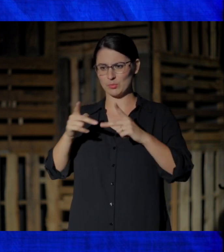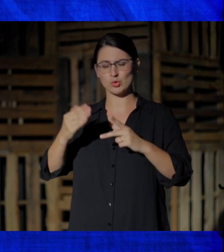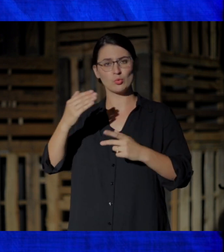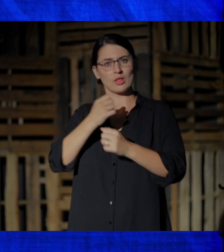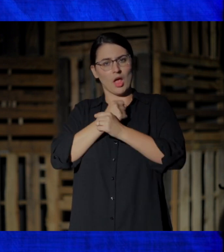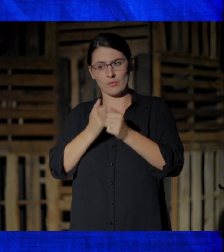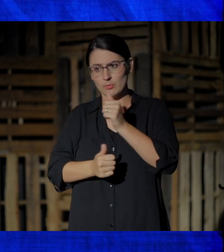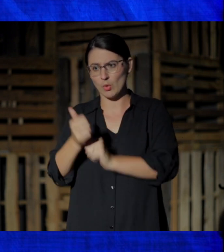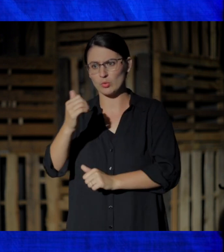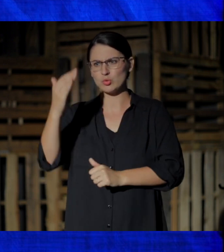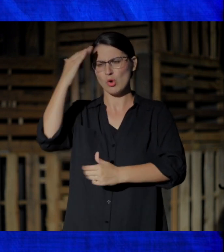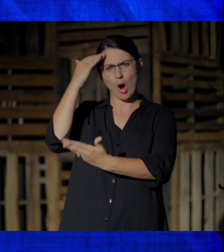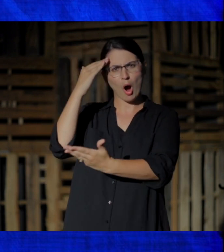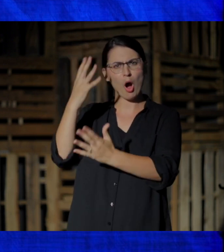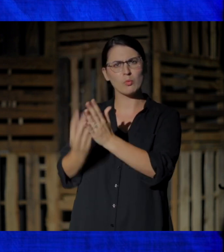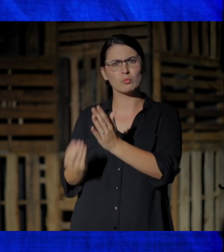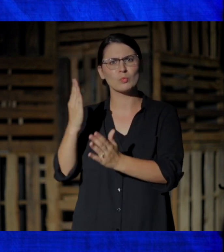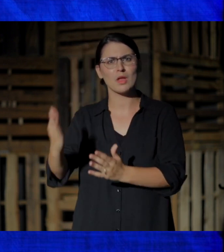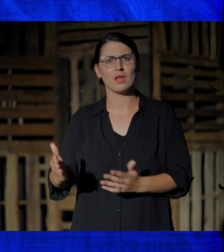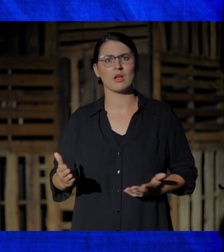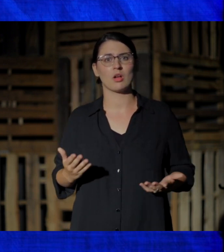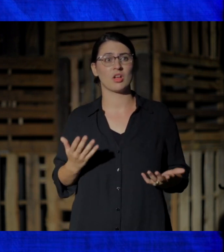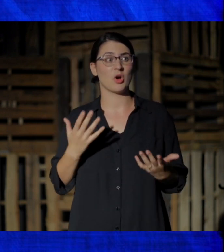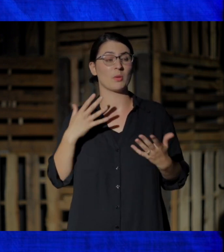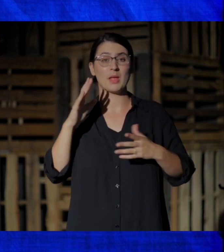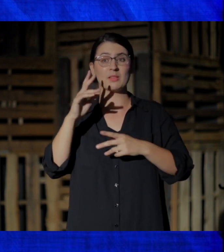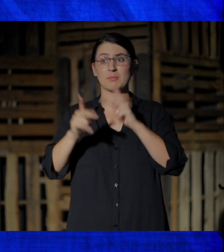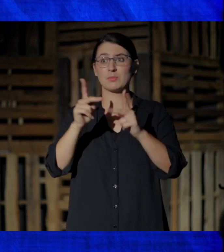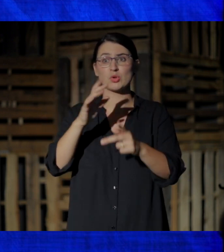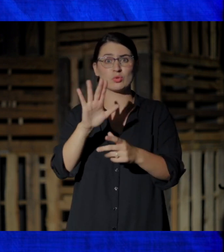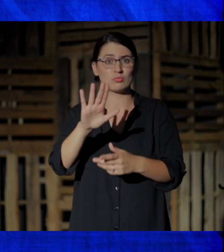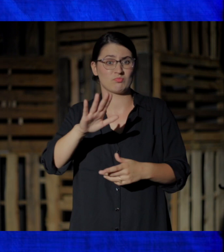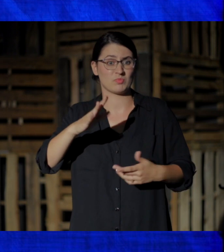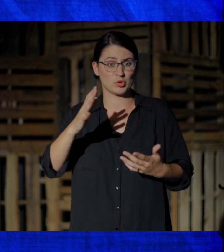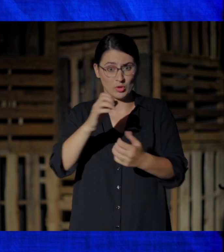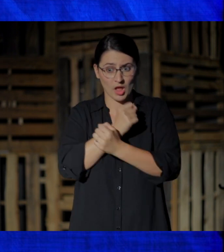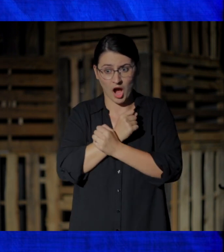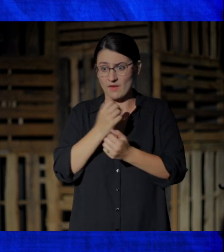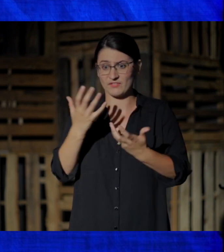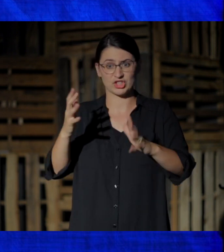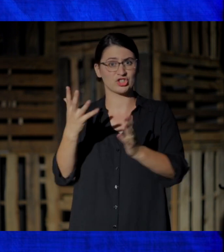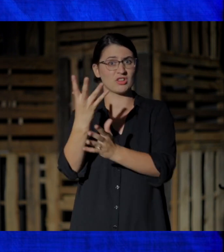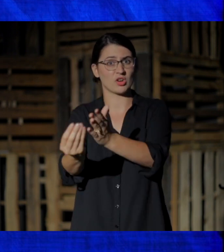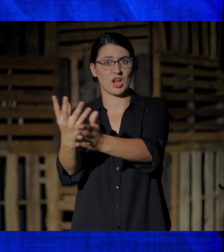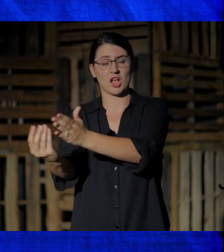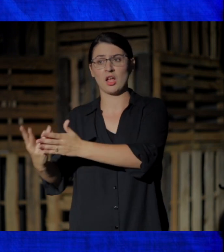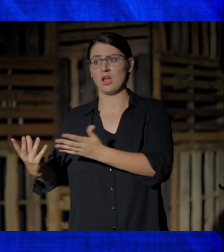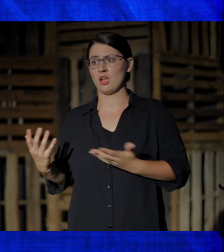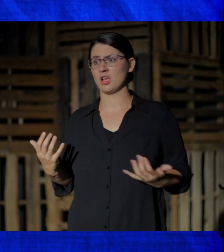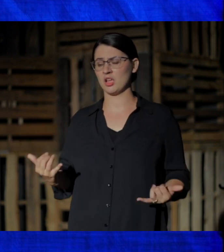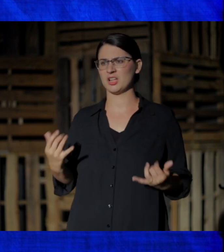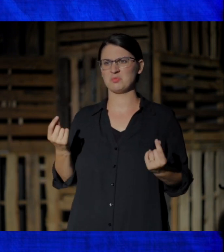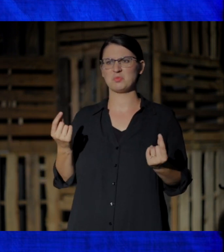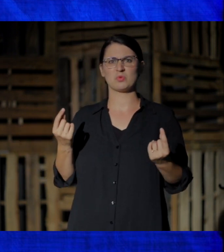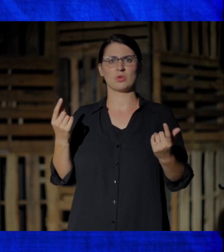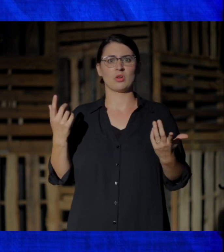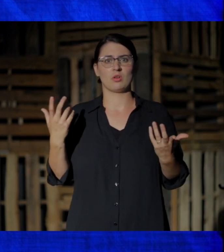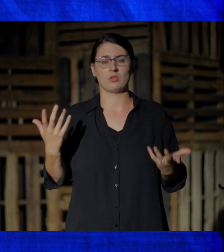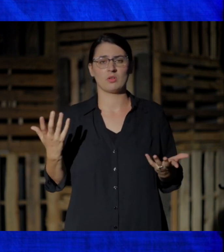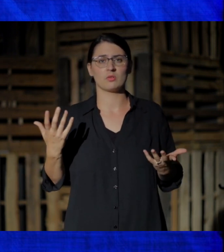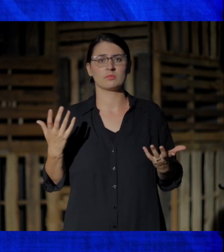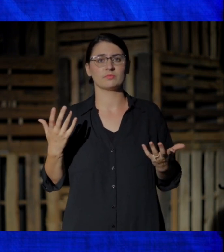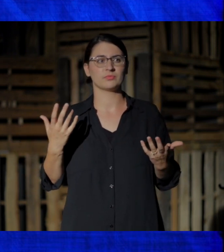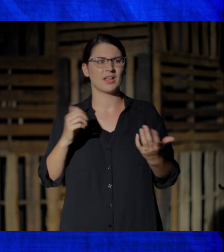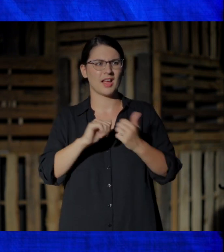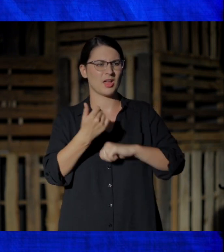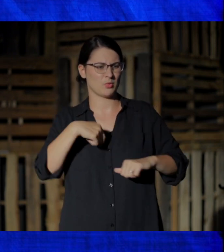How are you supposed to live if people you love have already gone? How are you supposed to live knowing that tomorrow may be my last day on this earth? Like, how do we live not